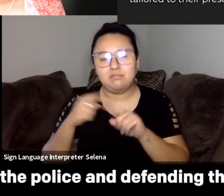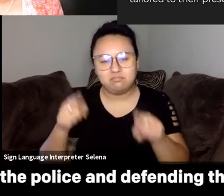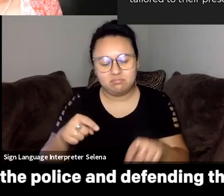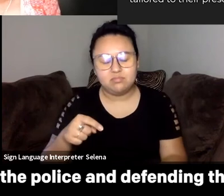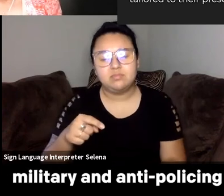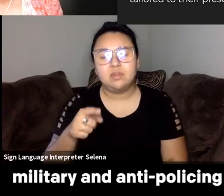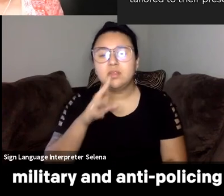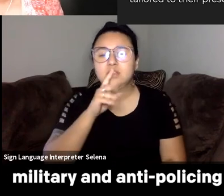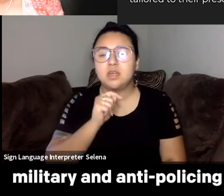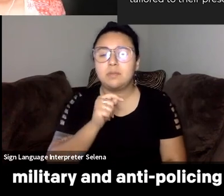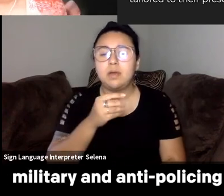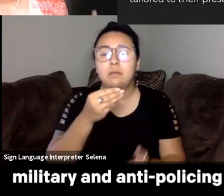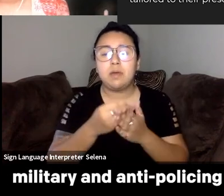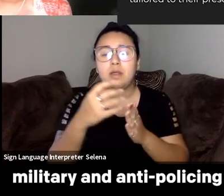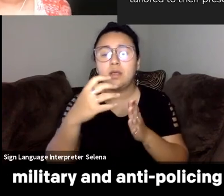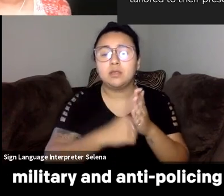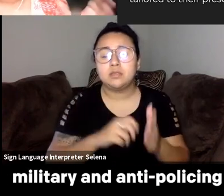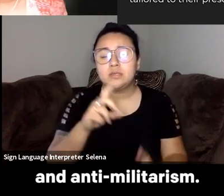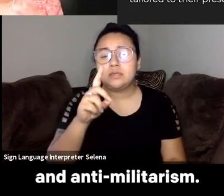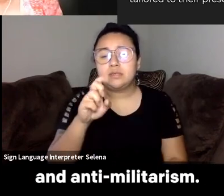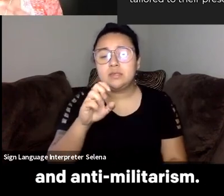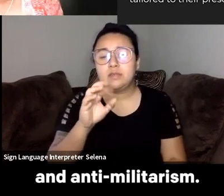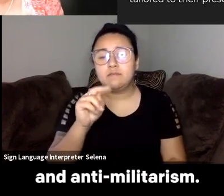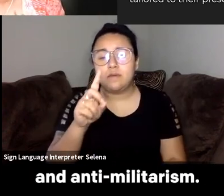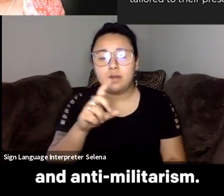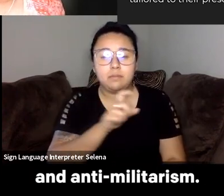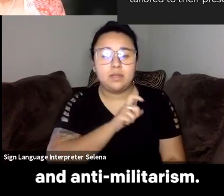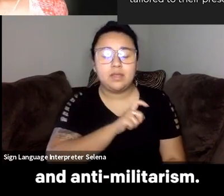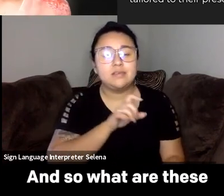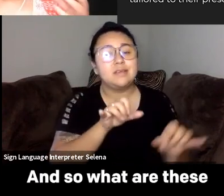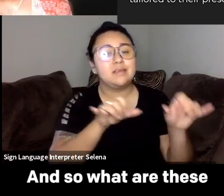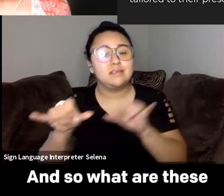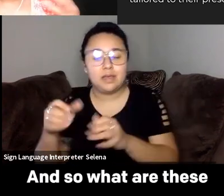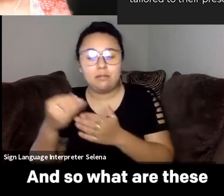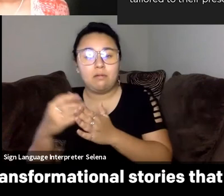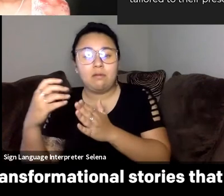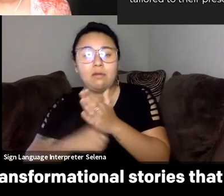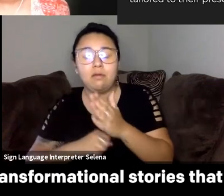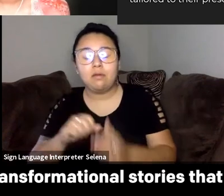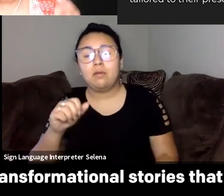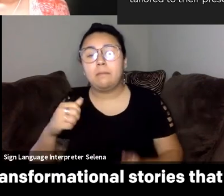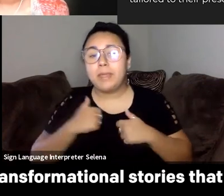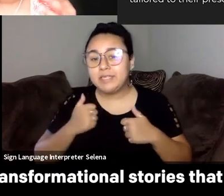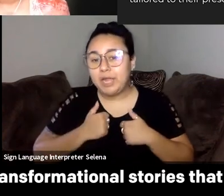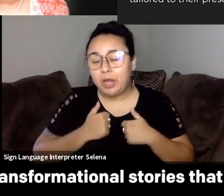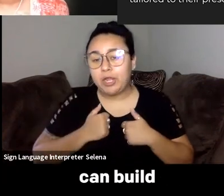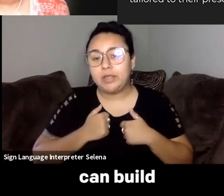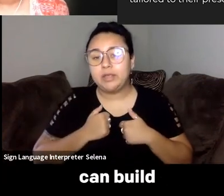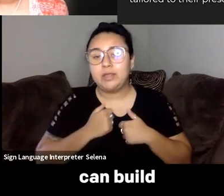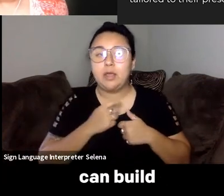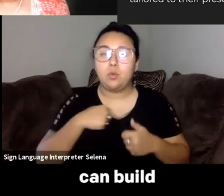and defunding the military, and anti-policing and anti-militarism. And so what are these transformational stories that